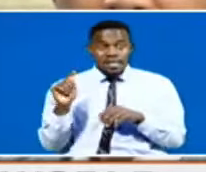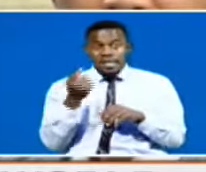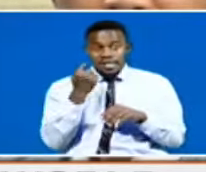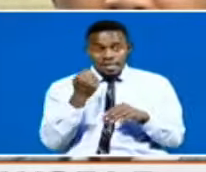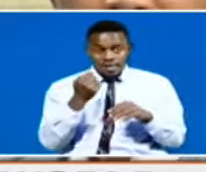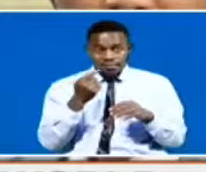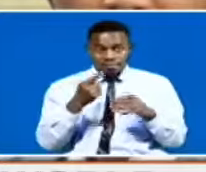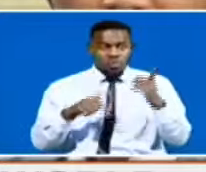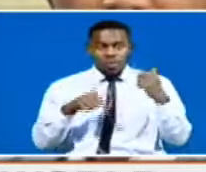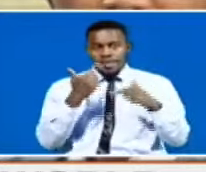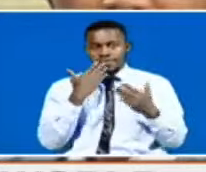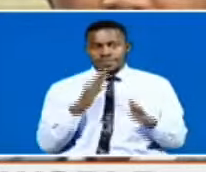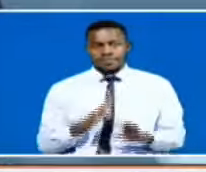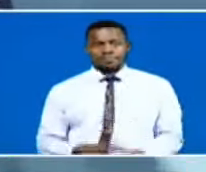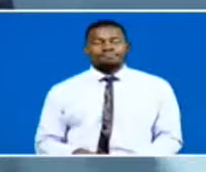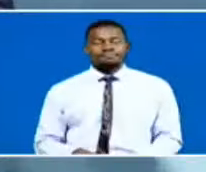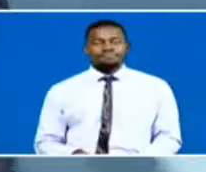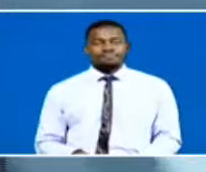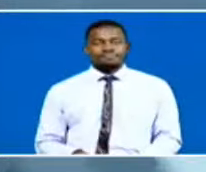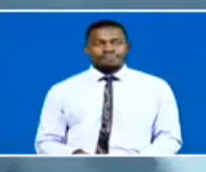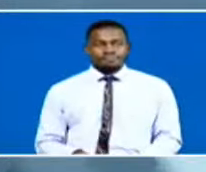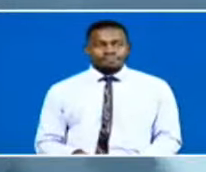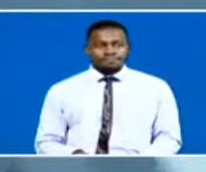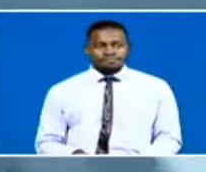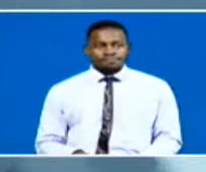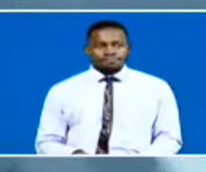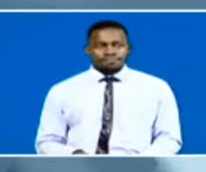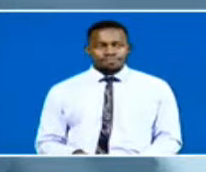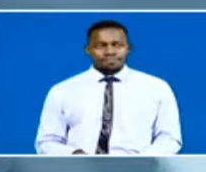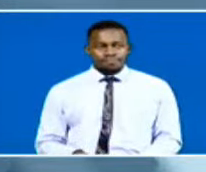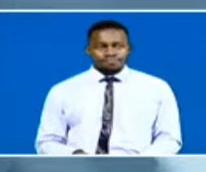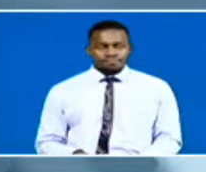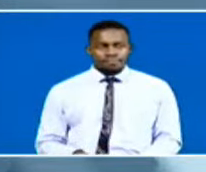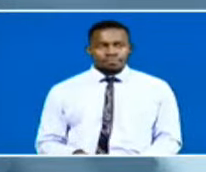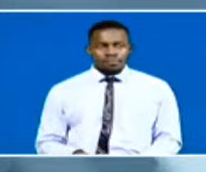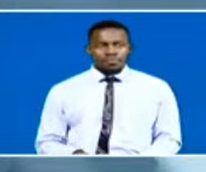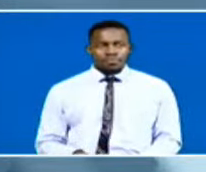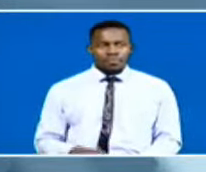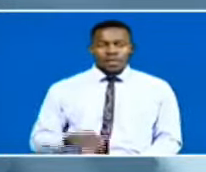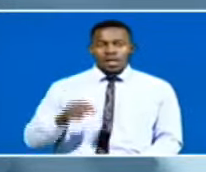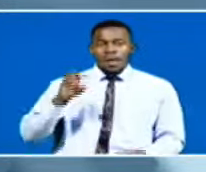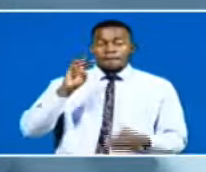winning. Now, away from that, the 7th edition of the Migori Youth Peace Tournament